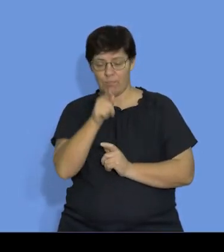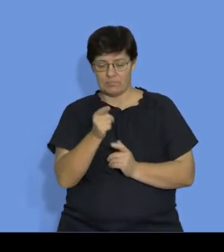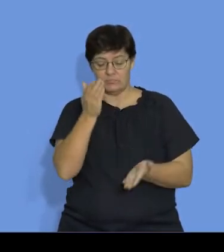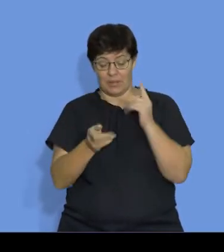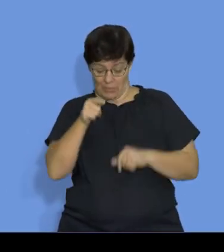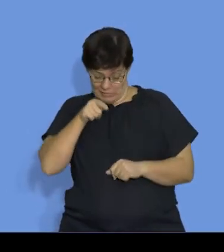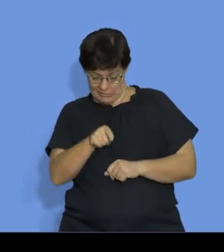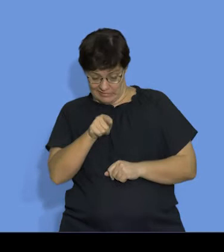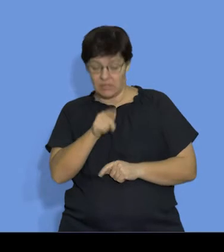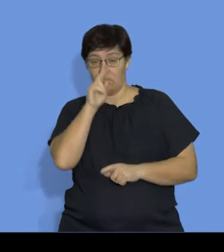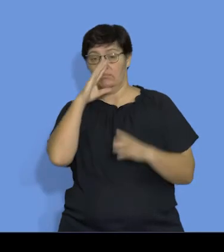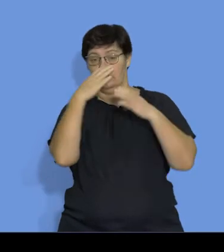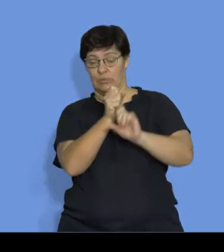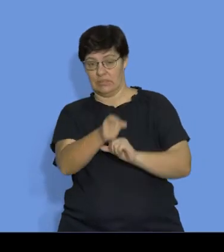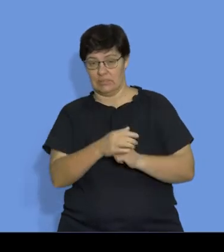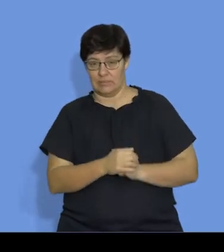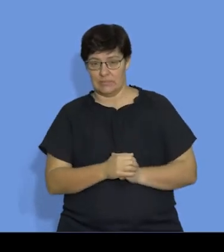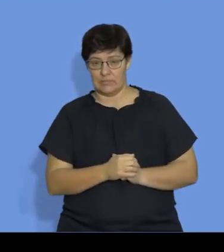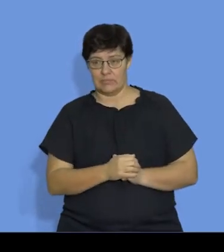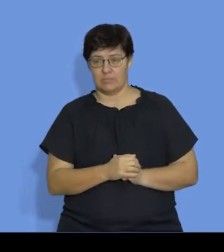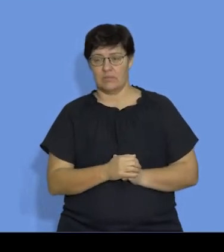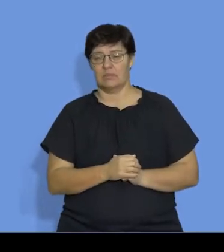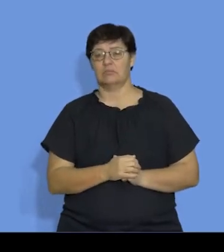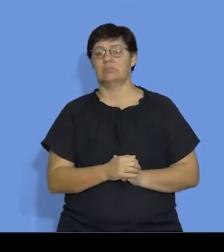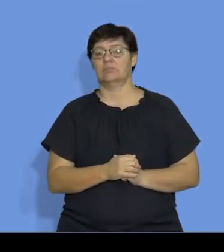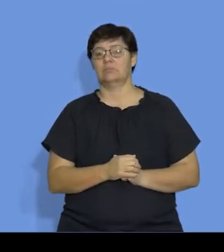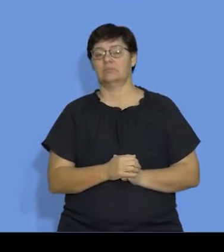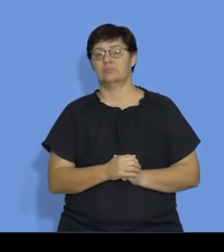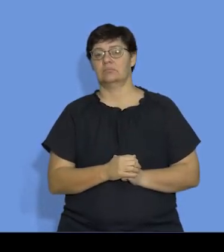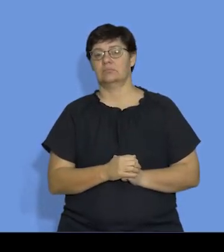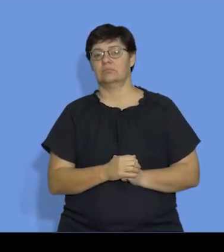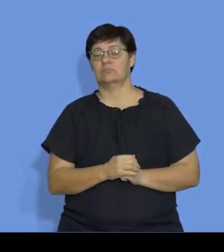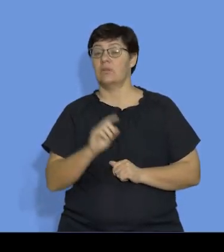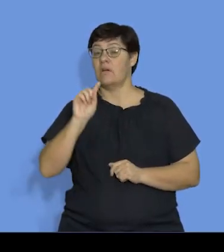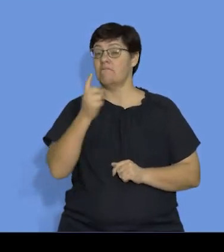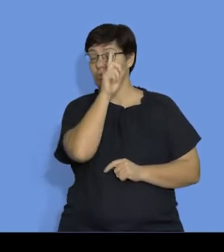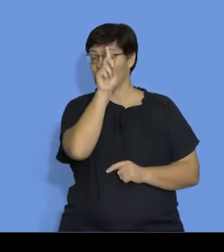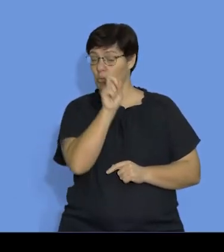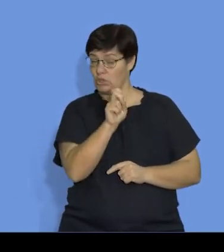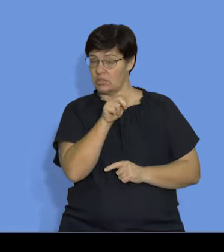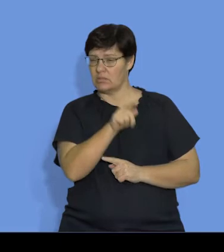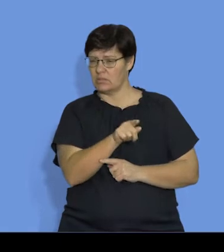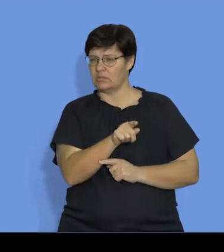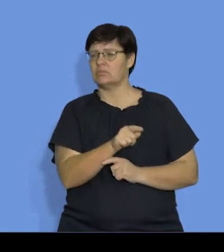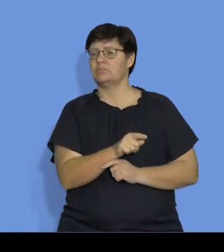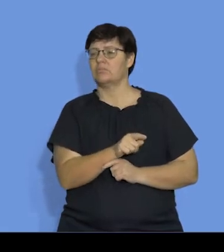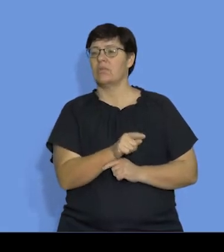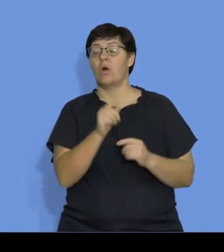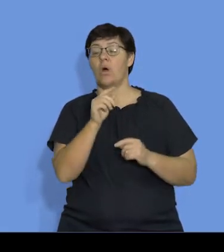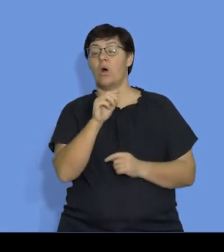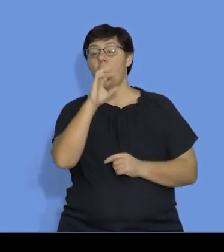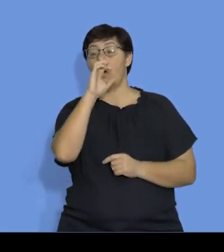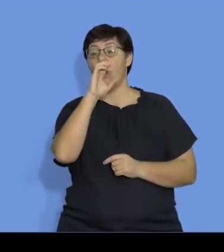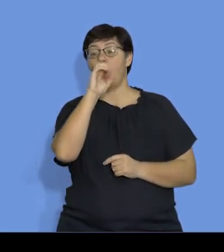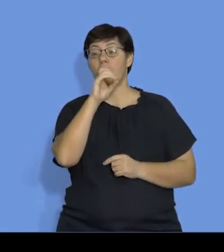shall focus our attention on. Right, now the first question says, assign oxidation numbers